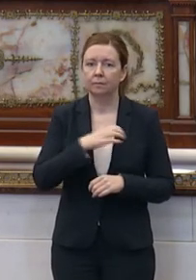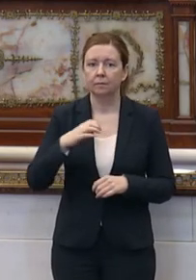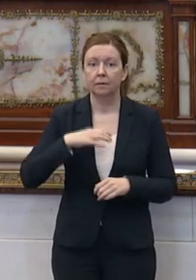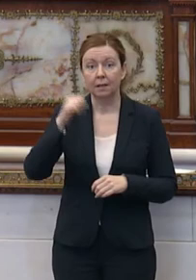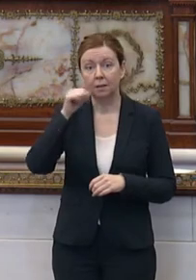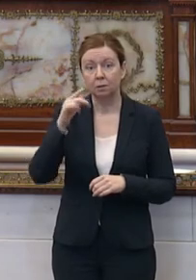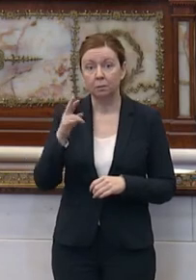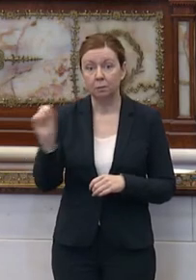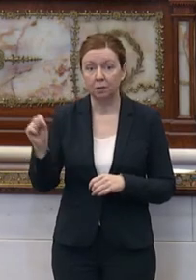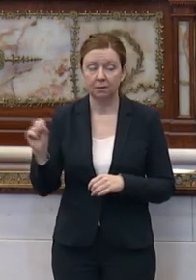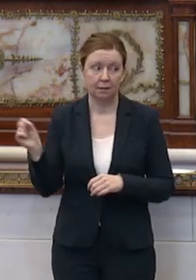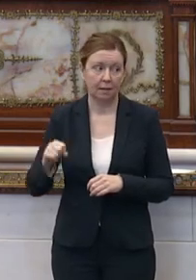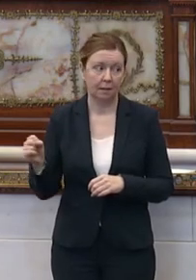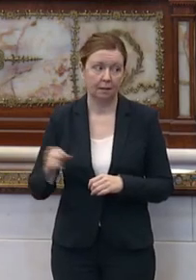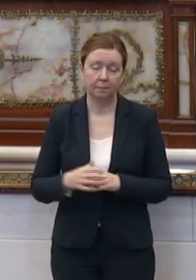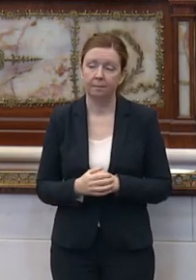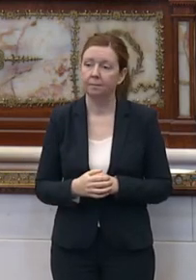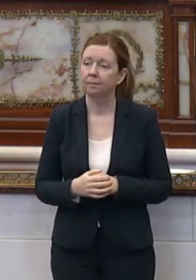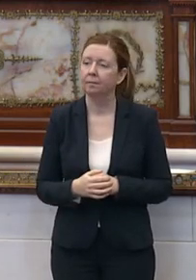Councilwoman Brooks? Aye.